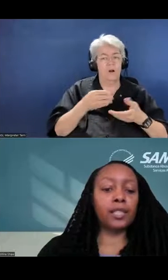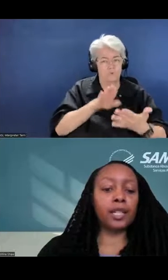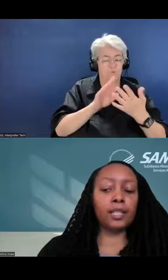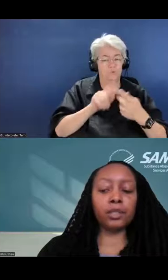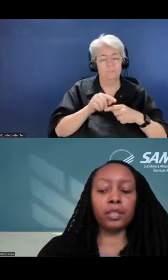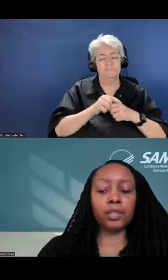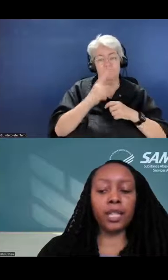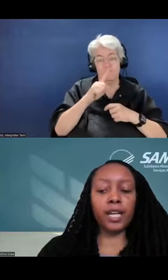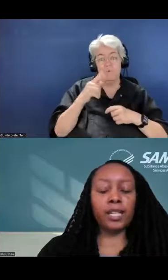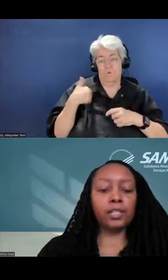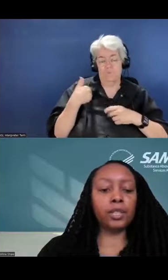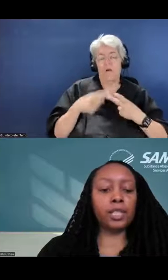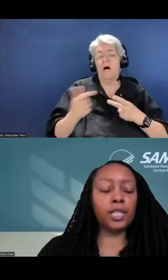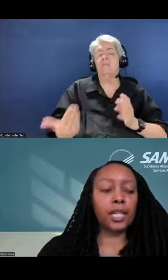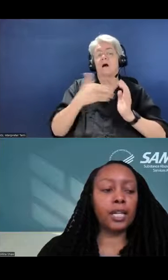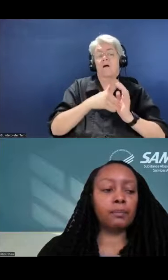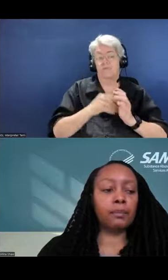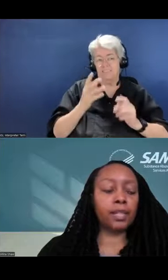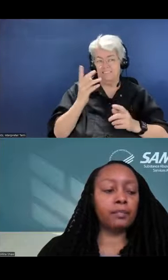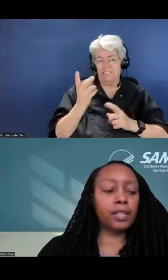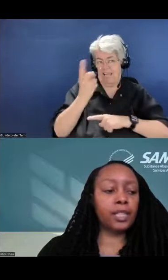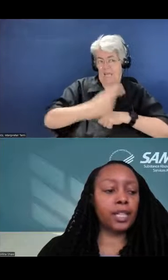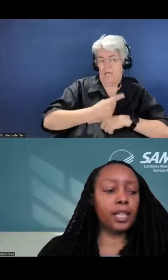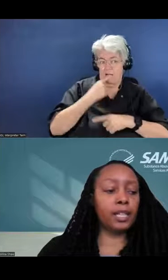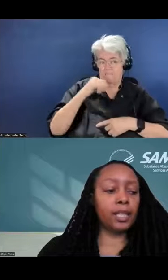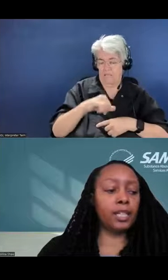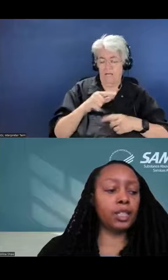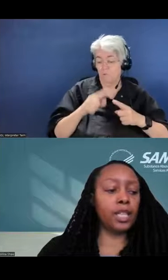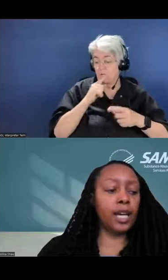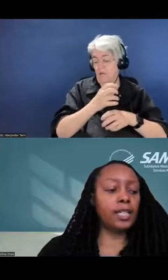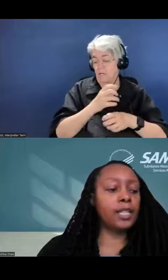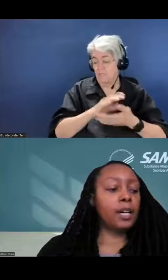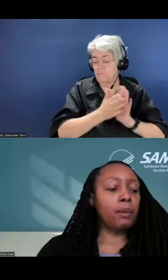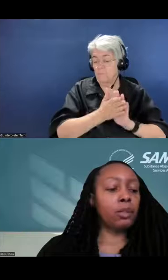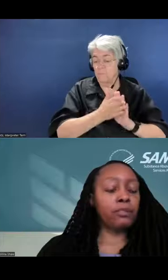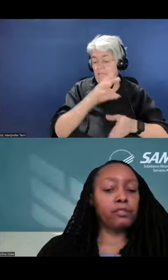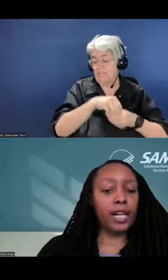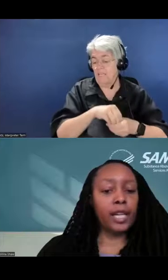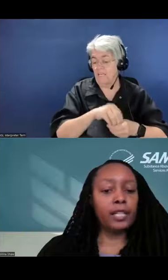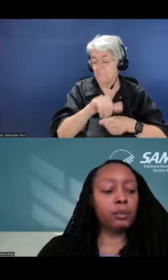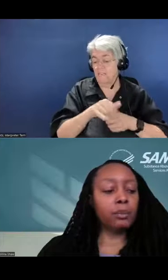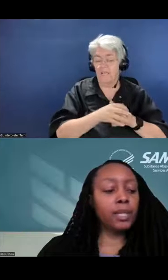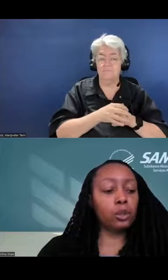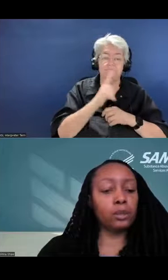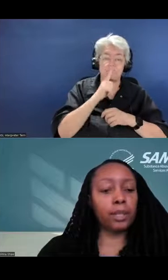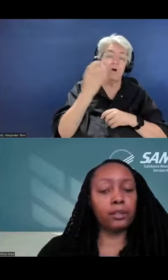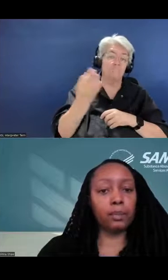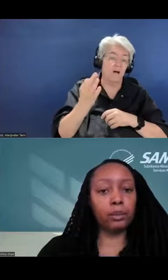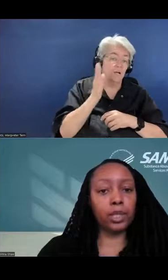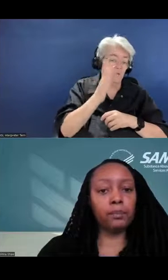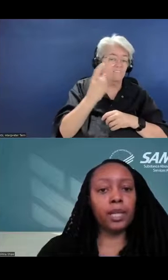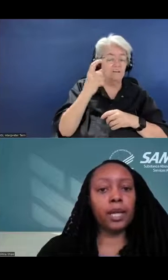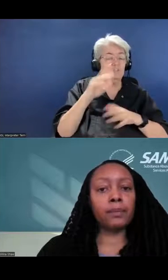that is, there's another day of that, and you can get engaged in that. Also on Friday, there will be a Children's Mental